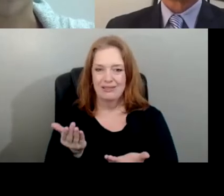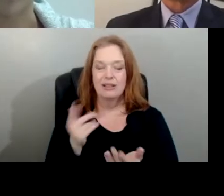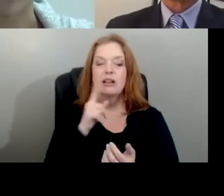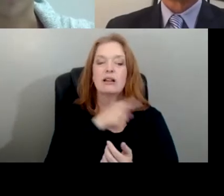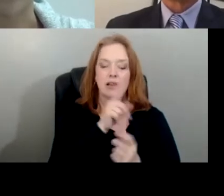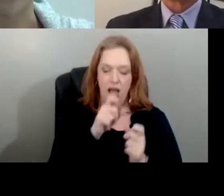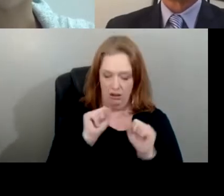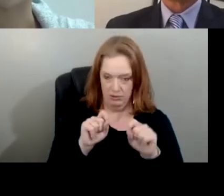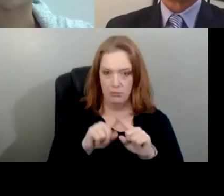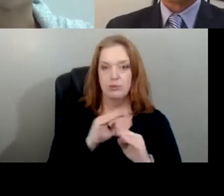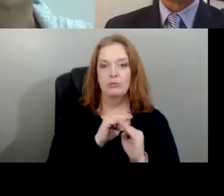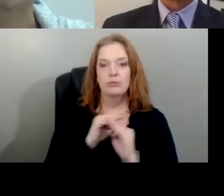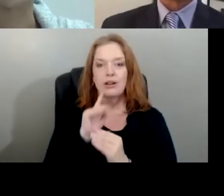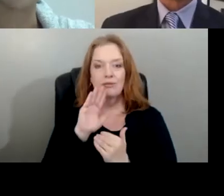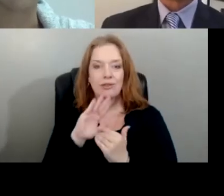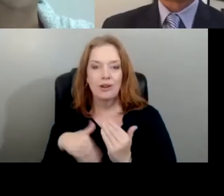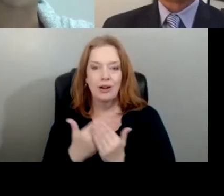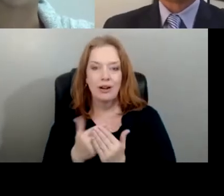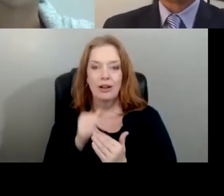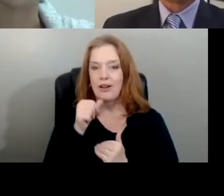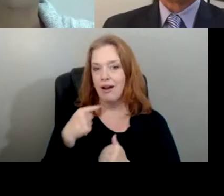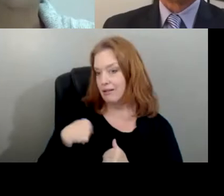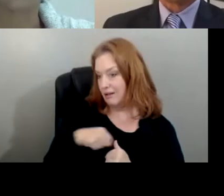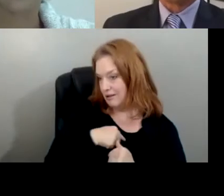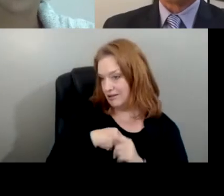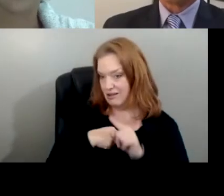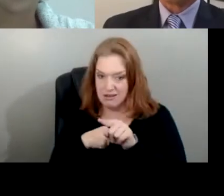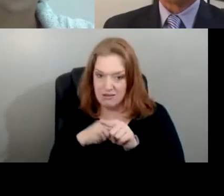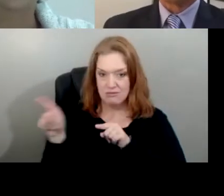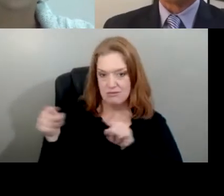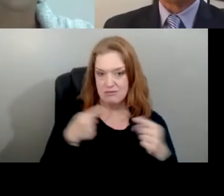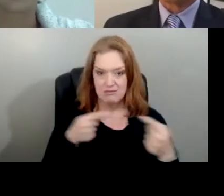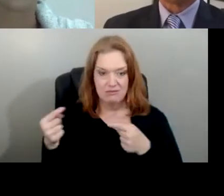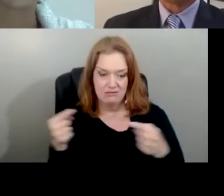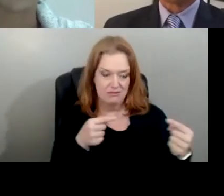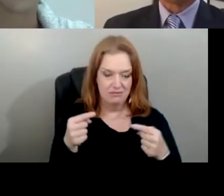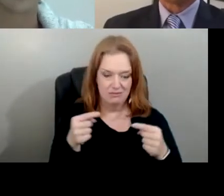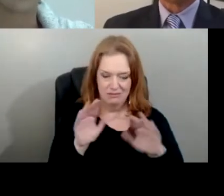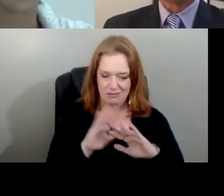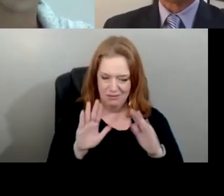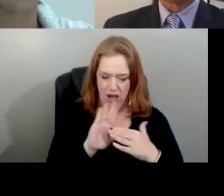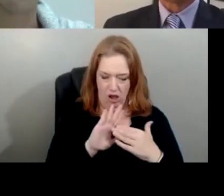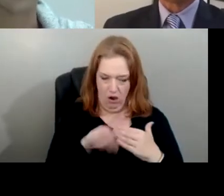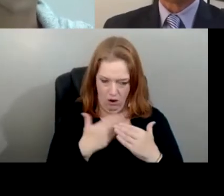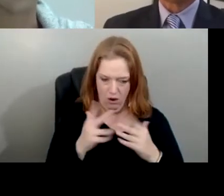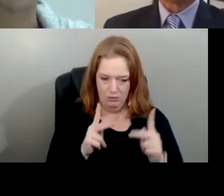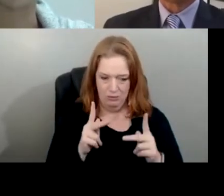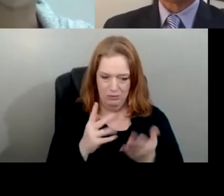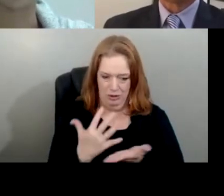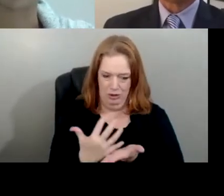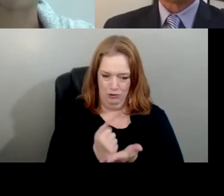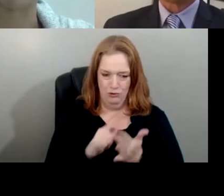across the board, it's not us against them, it's literally everybody deserves public safety. And giving